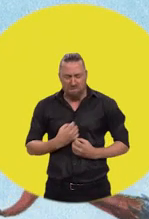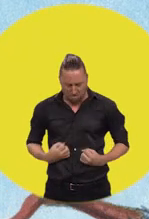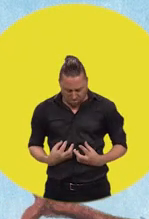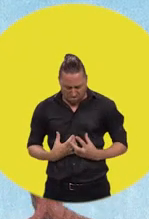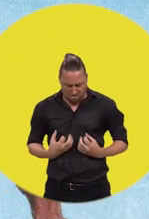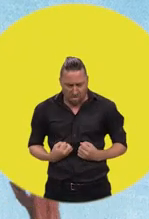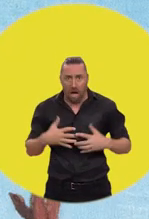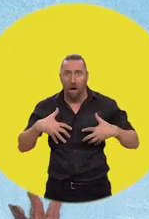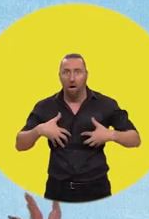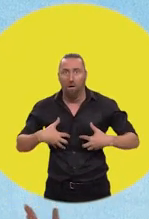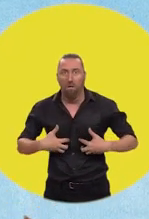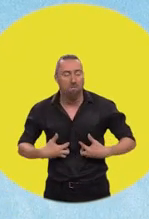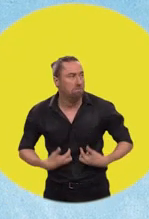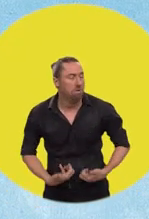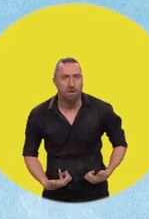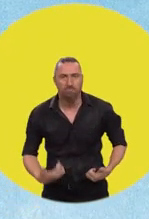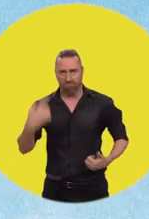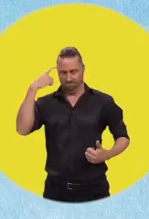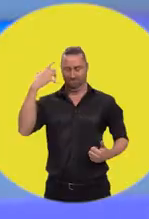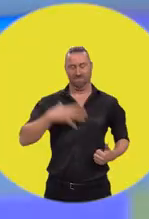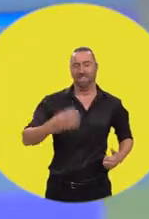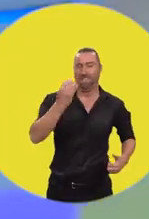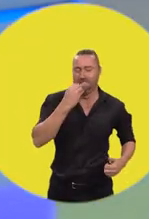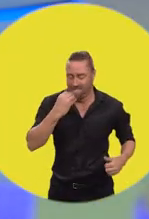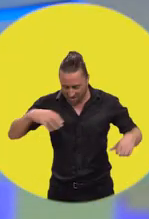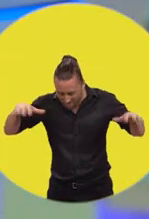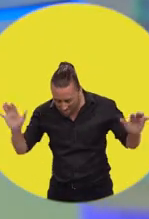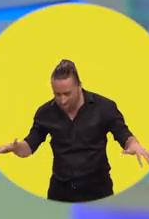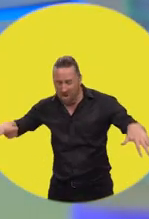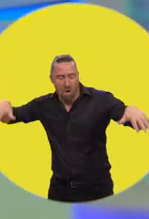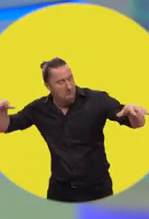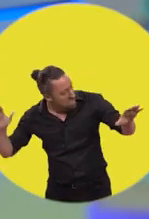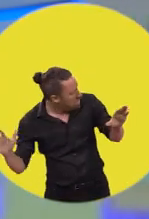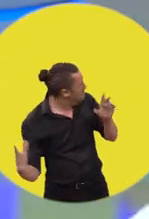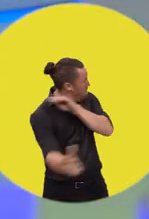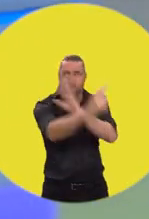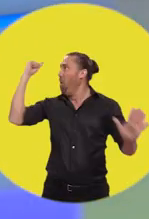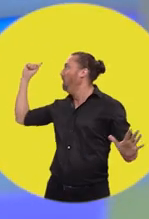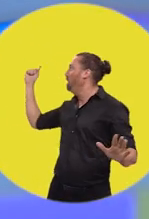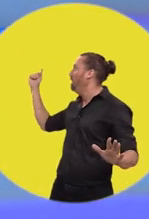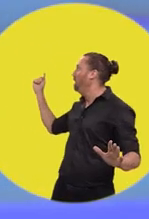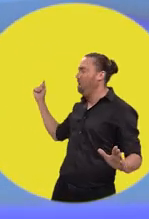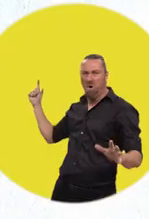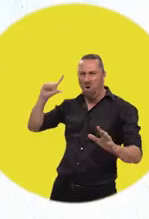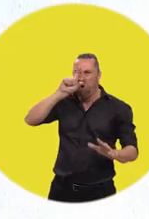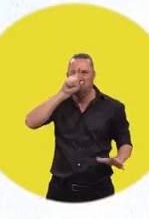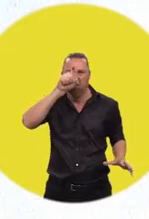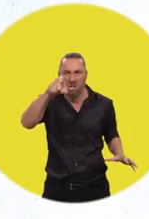Dinner, she thought, and turned as a blistering bullet of beak and talons shot past her.